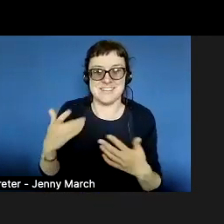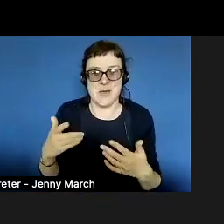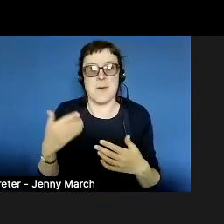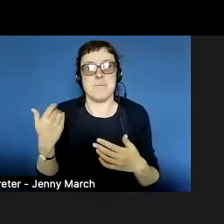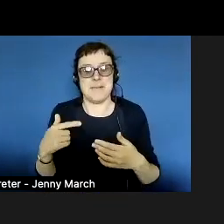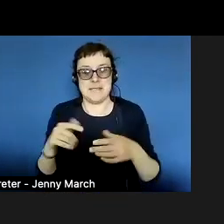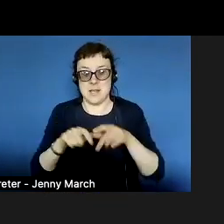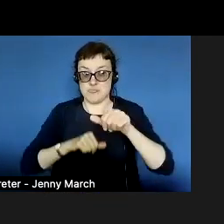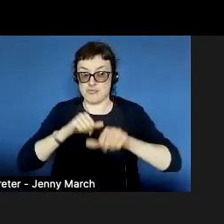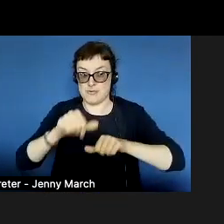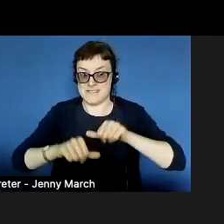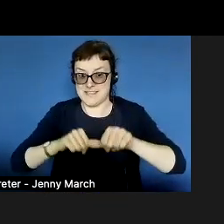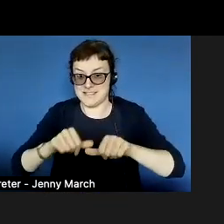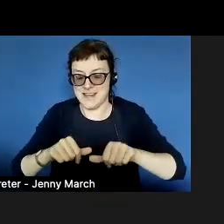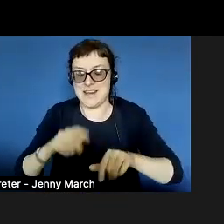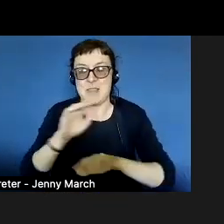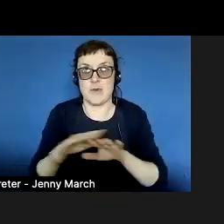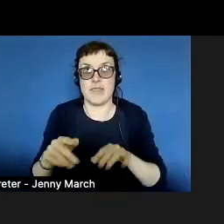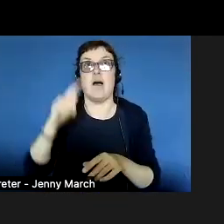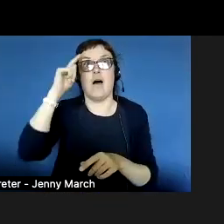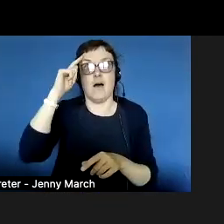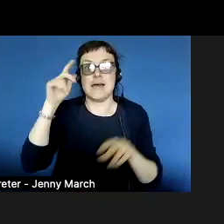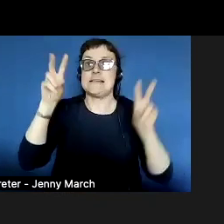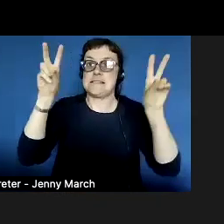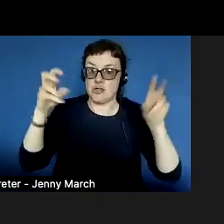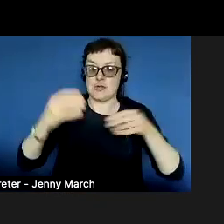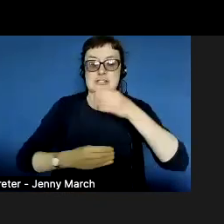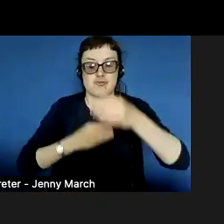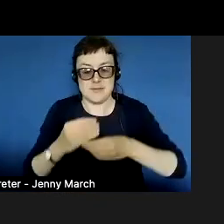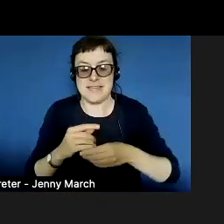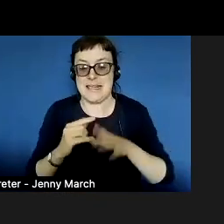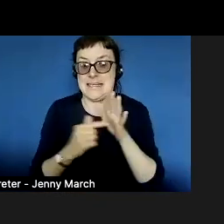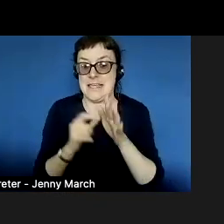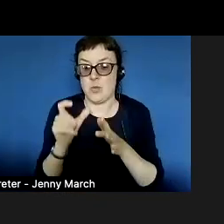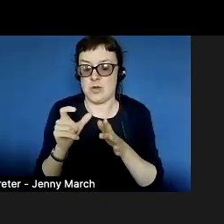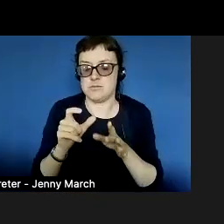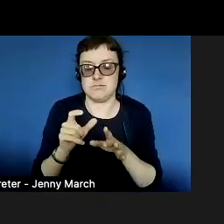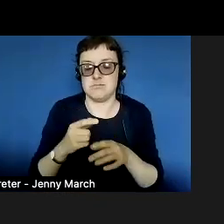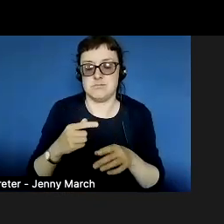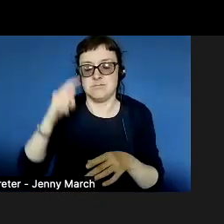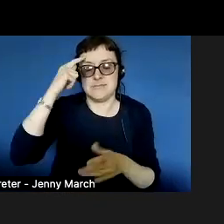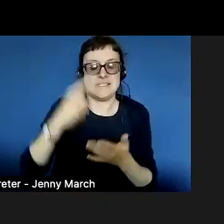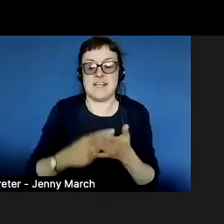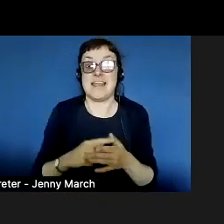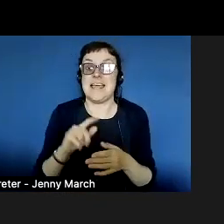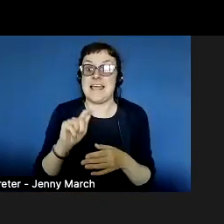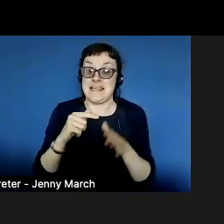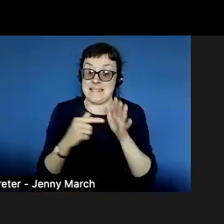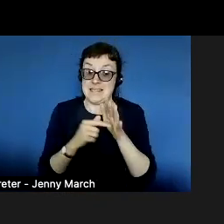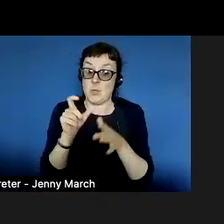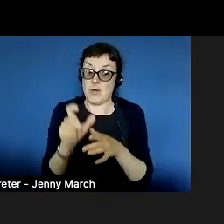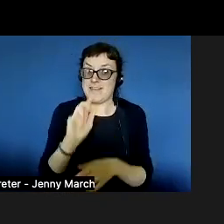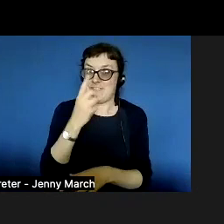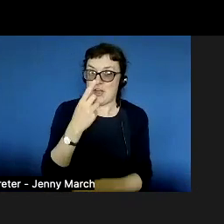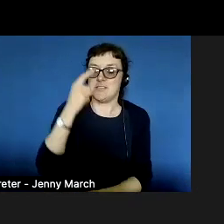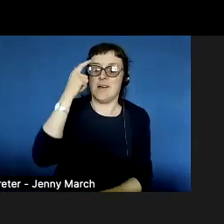of starting with the title, the description, and then the keywords, we started with the keywords first. So it was almost like playing catchphrase in a way,